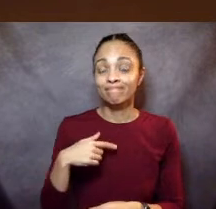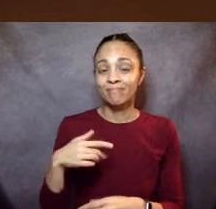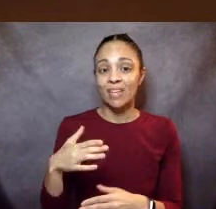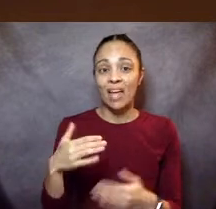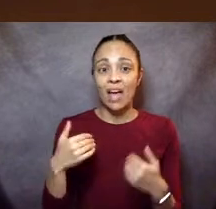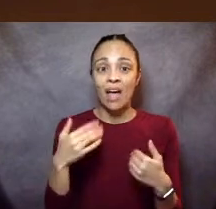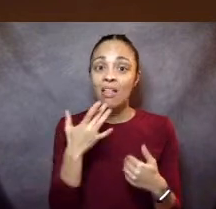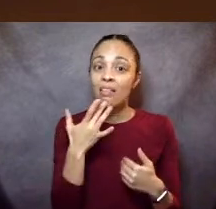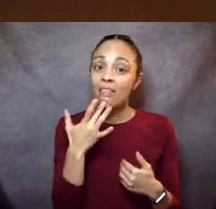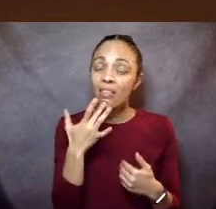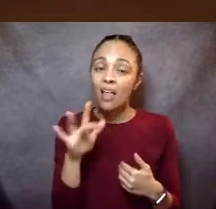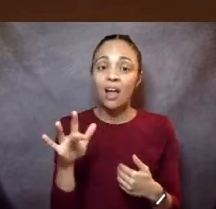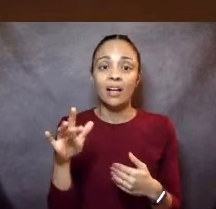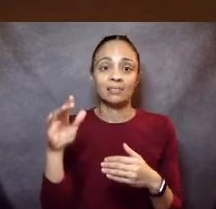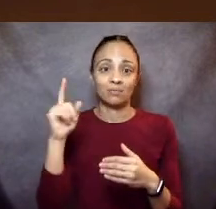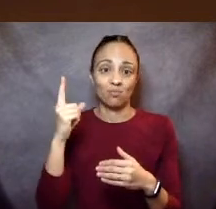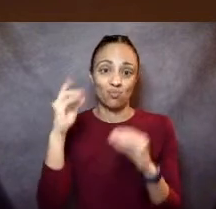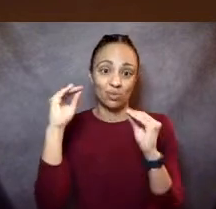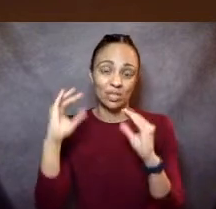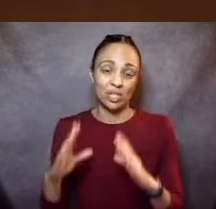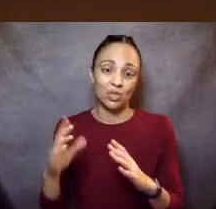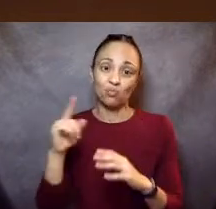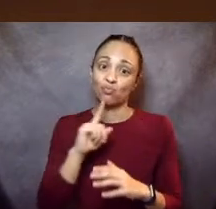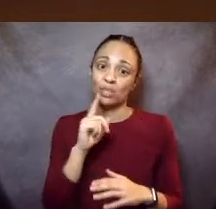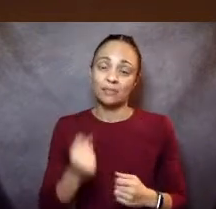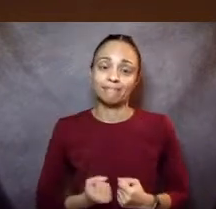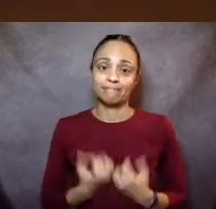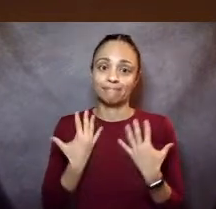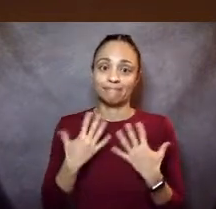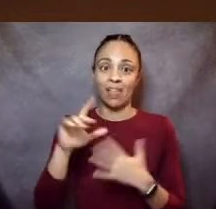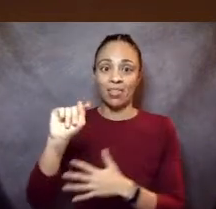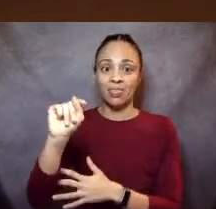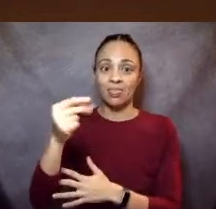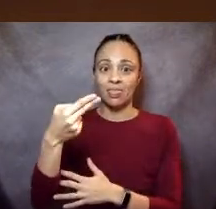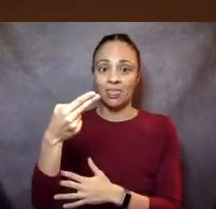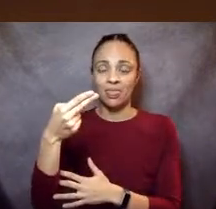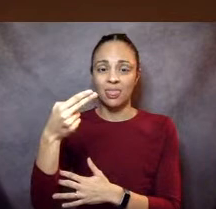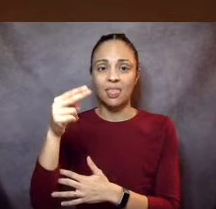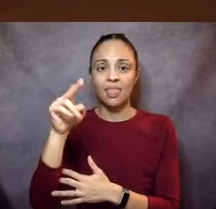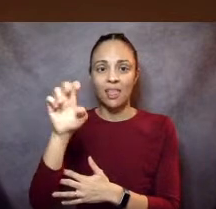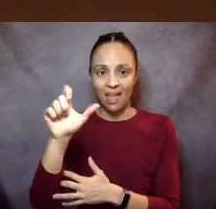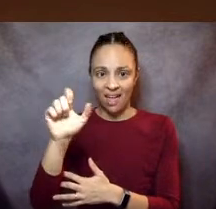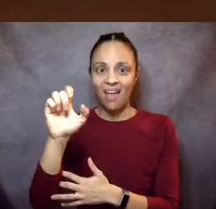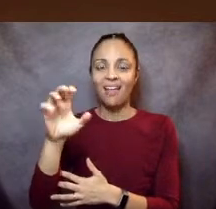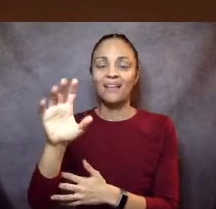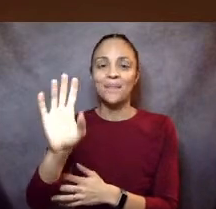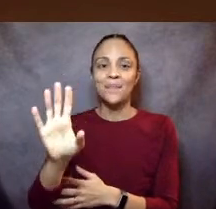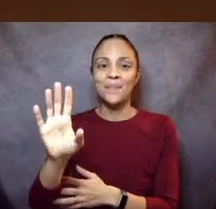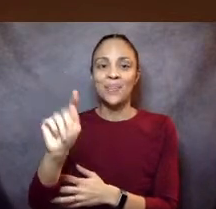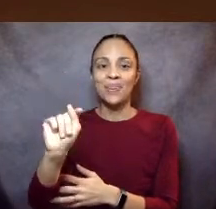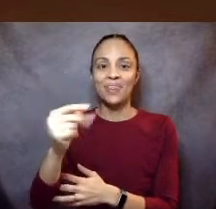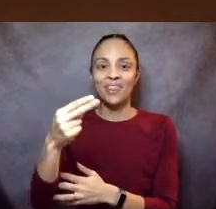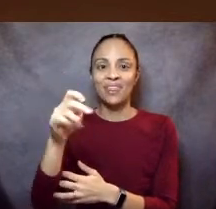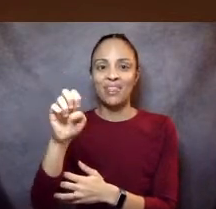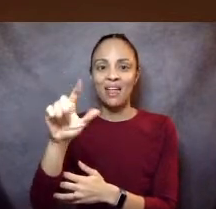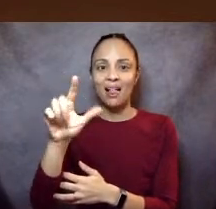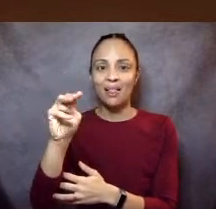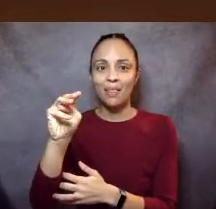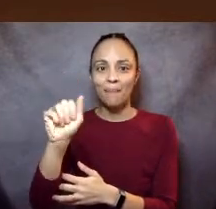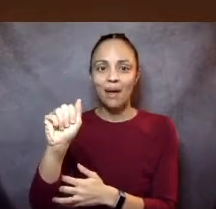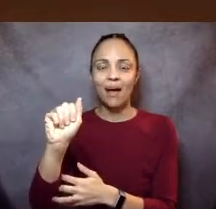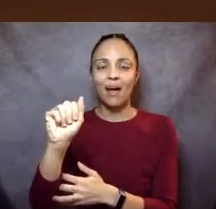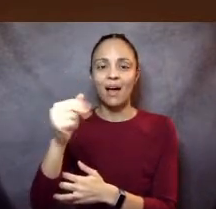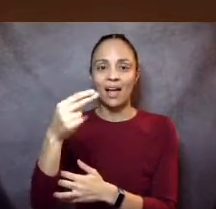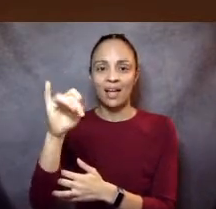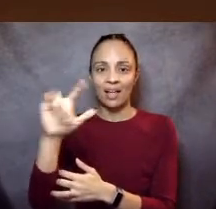and James Truett, Charles Moore, and many other people. Big up